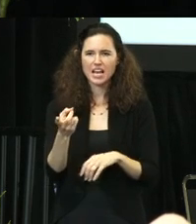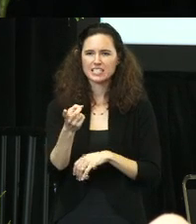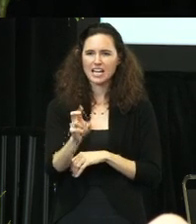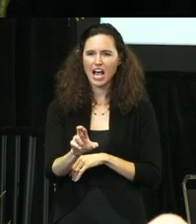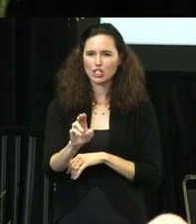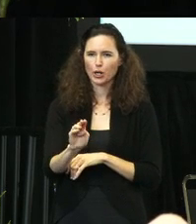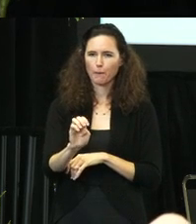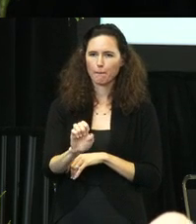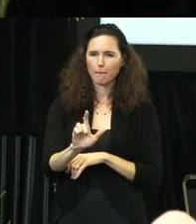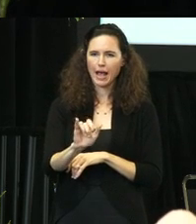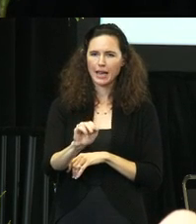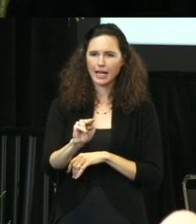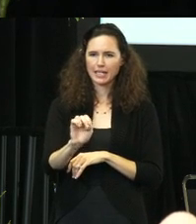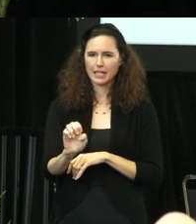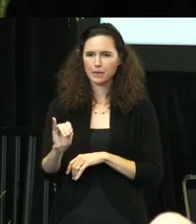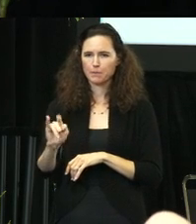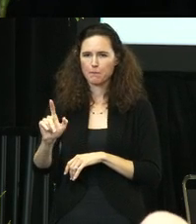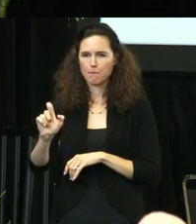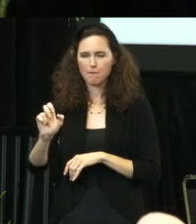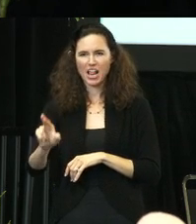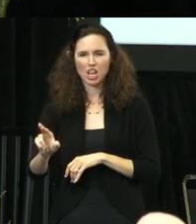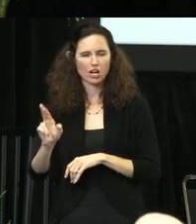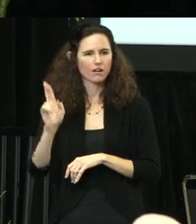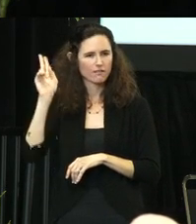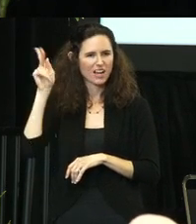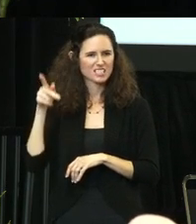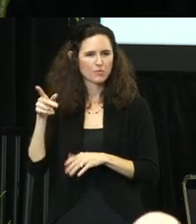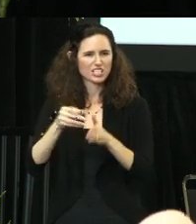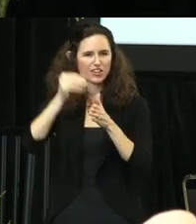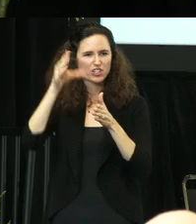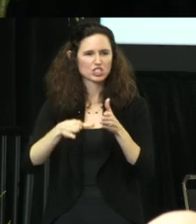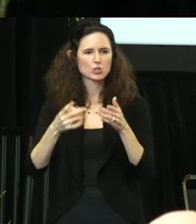our Associate Vice President of Student Success. Melanie, where are you?